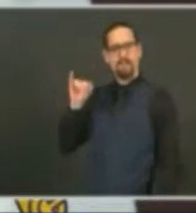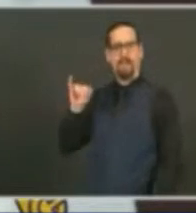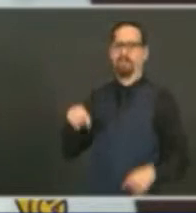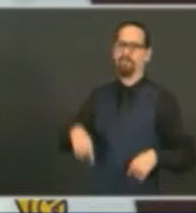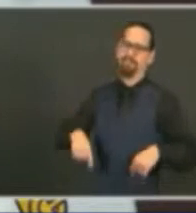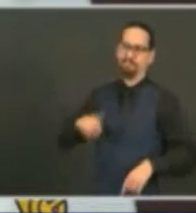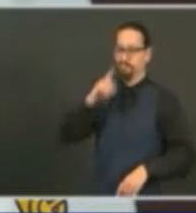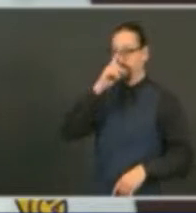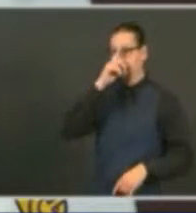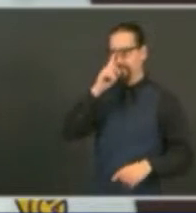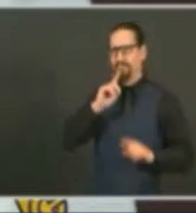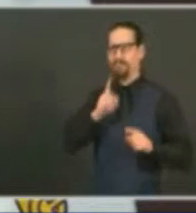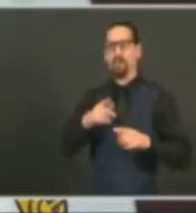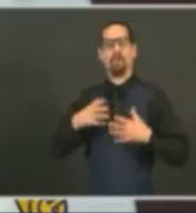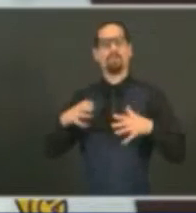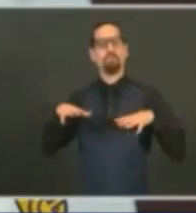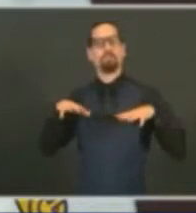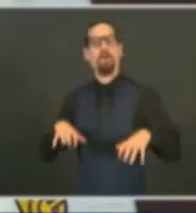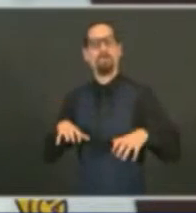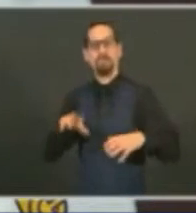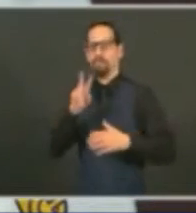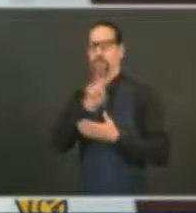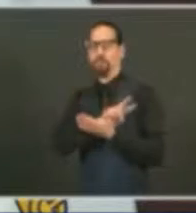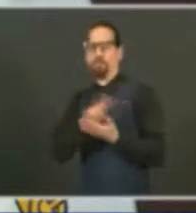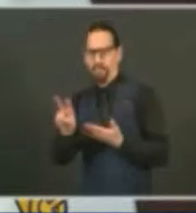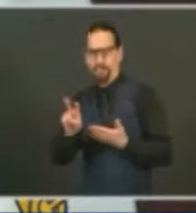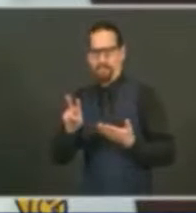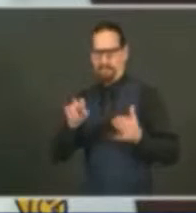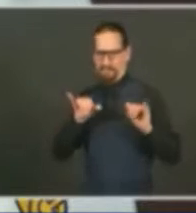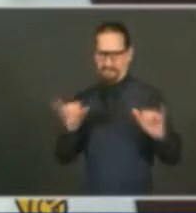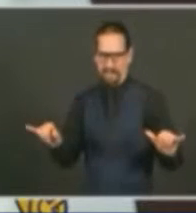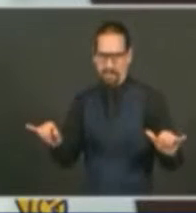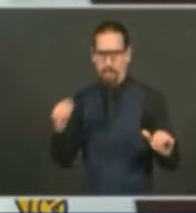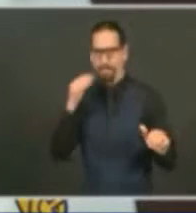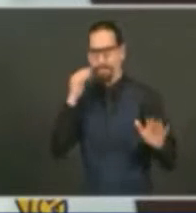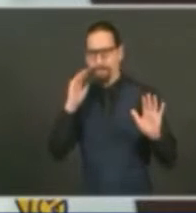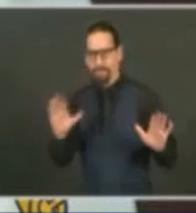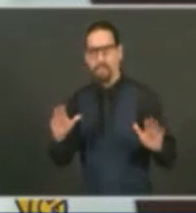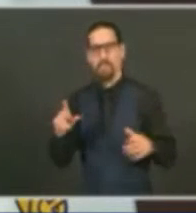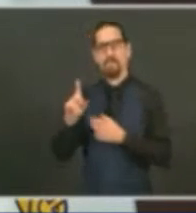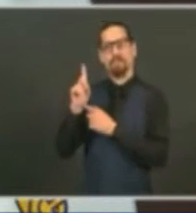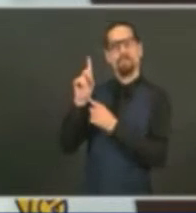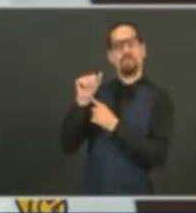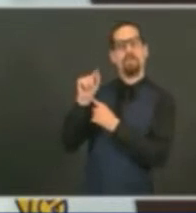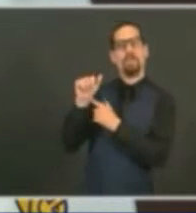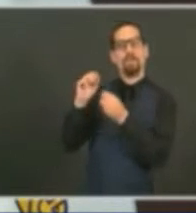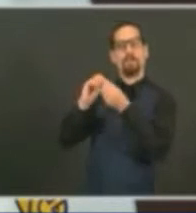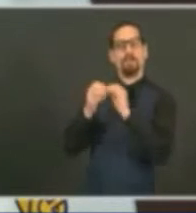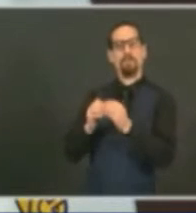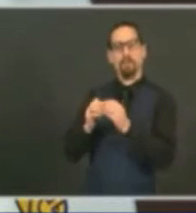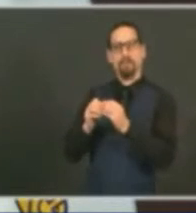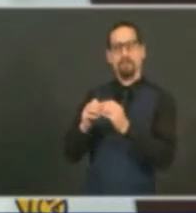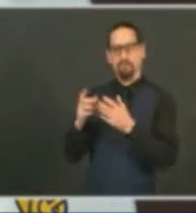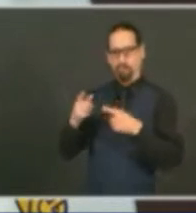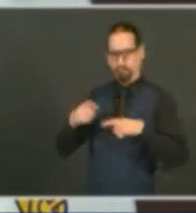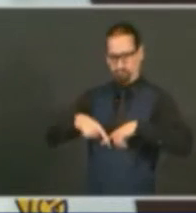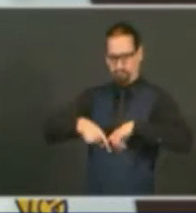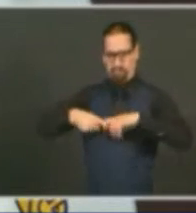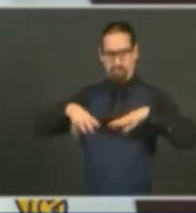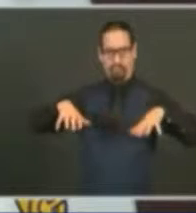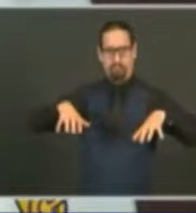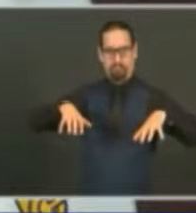place. And our assessment of the data shows that the pause with a slow dial-up during